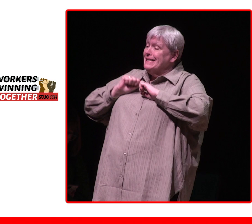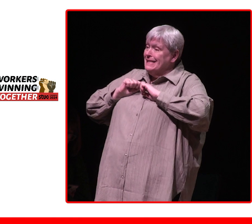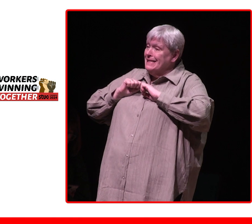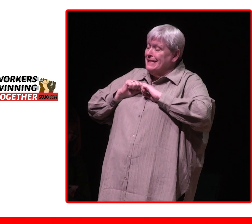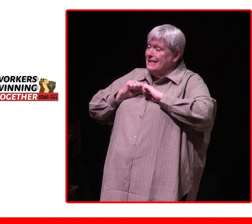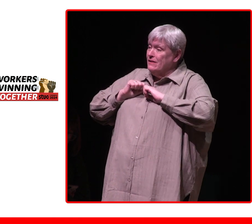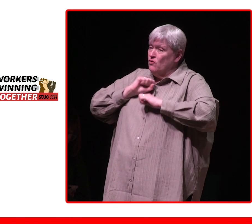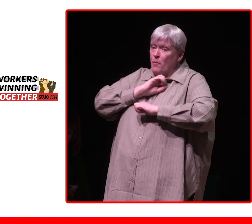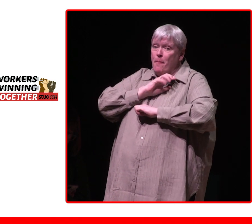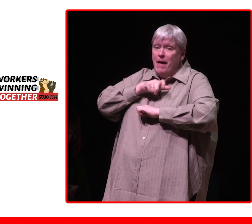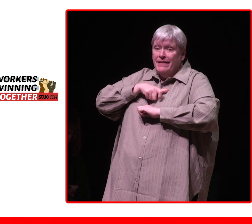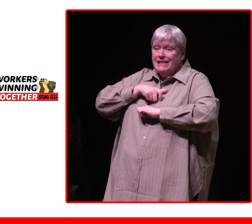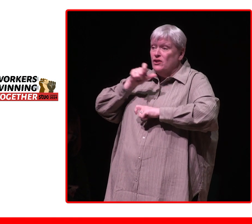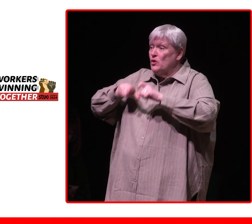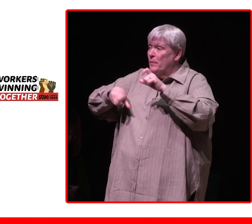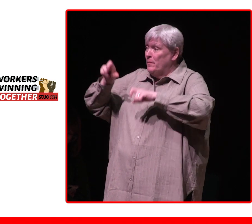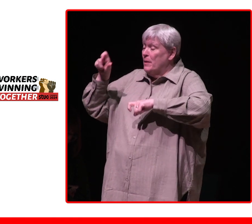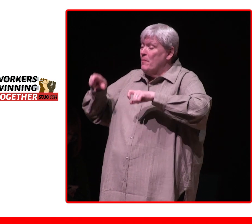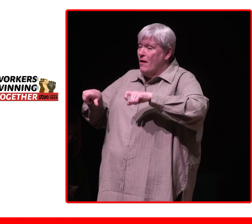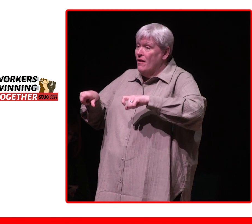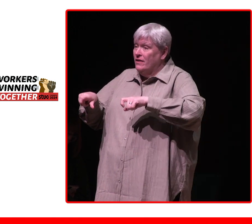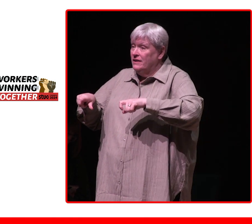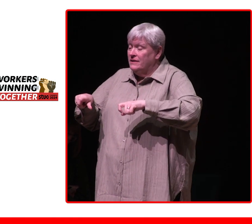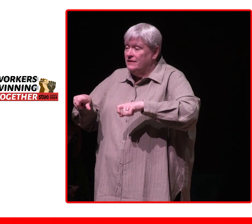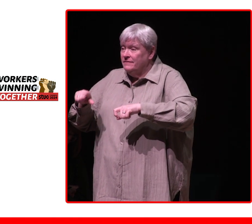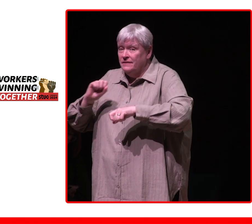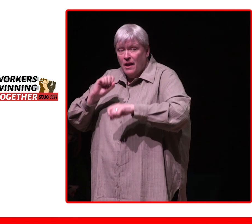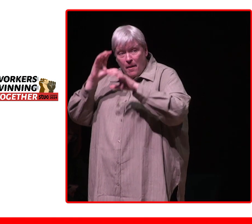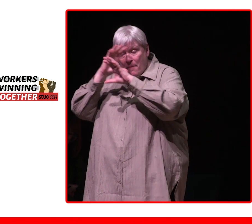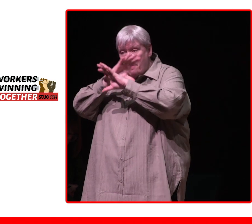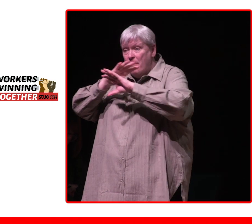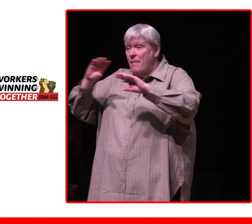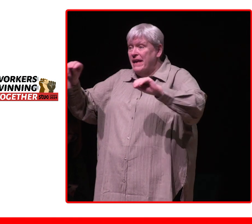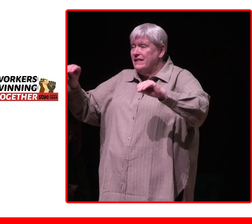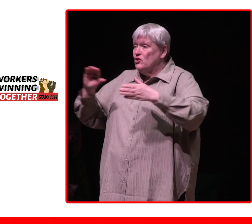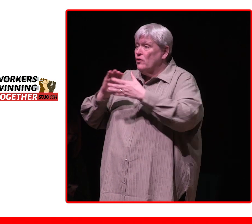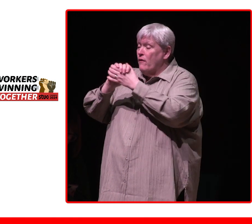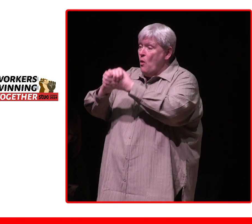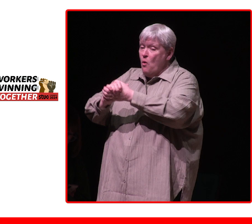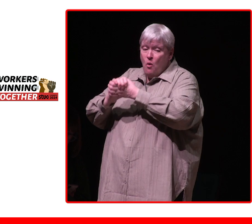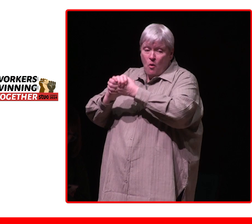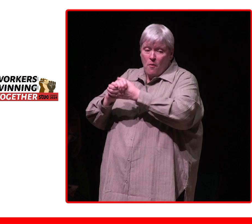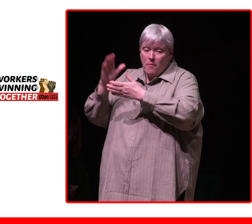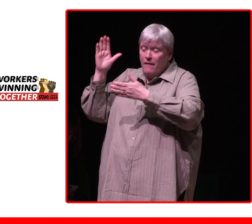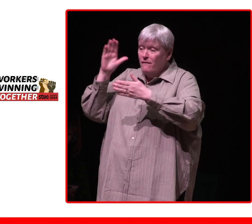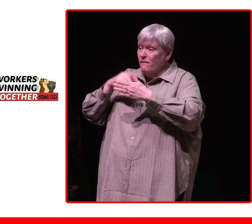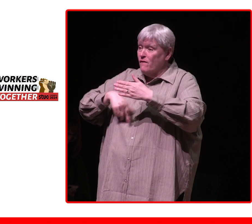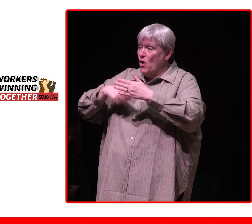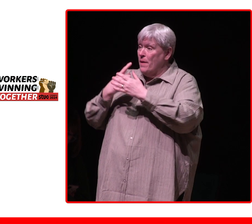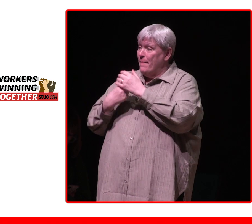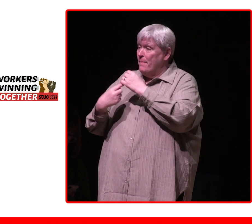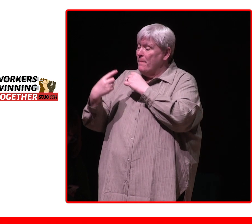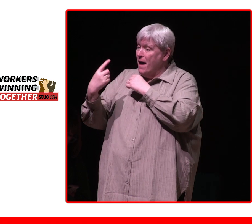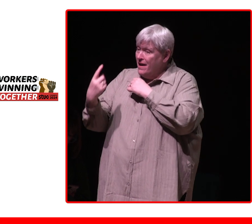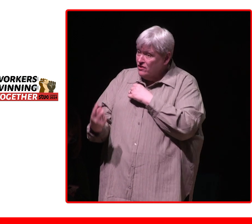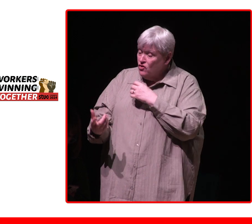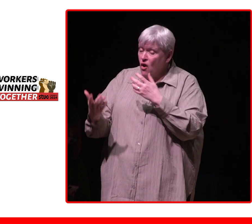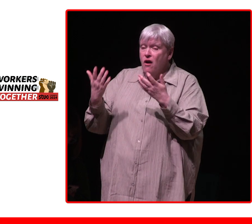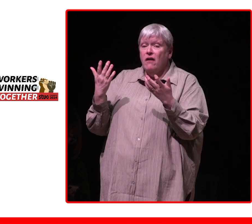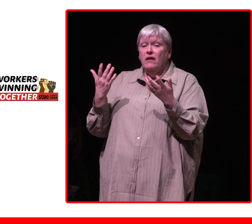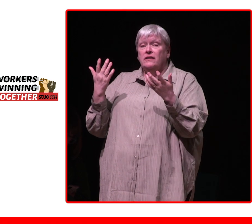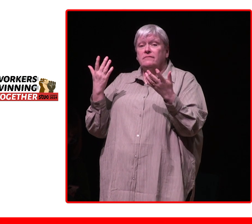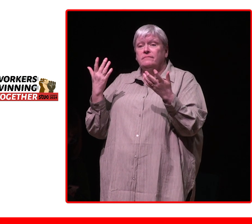of the Palestinian people and that message of hope from the ambassador